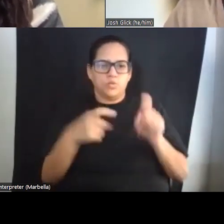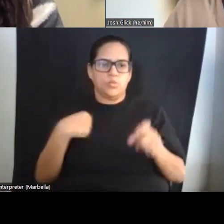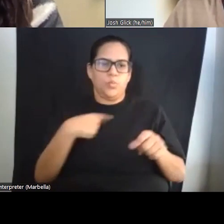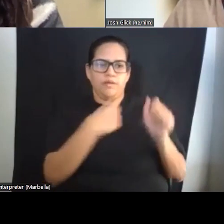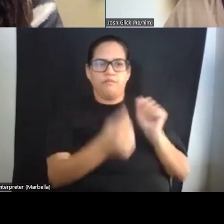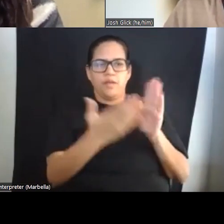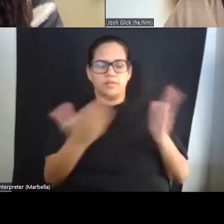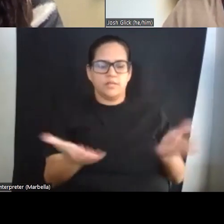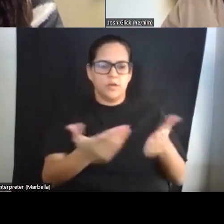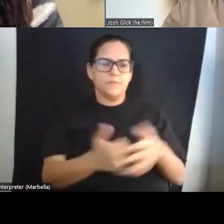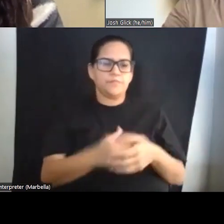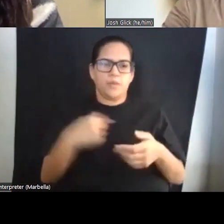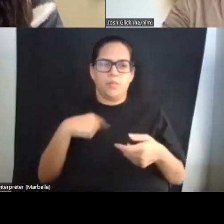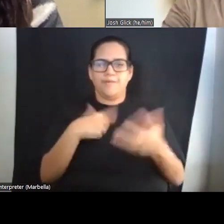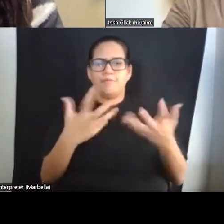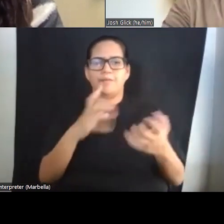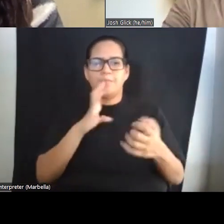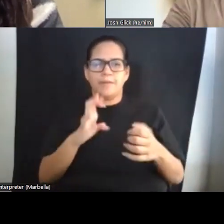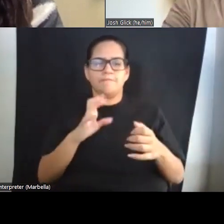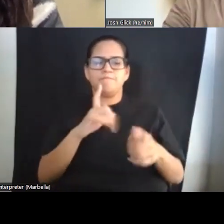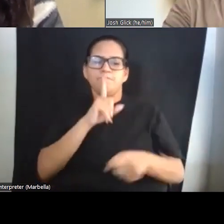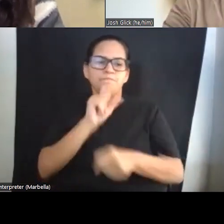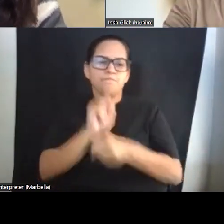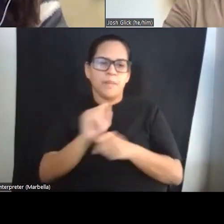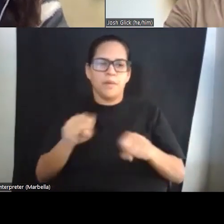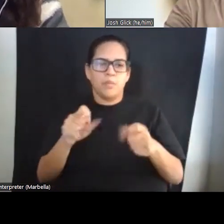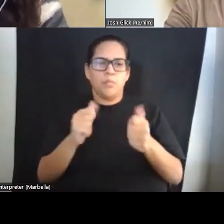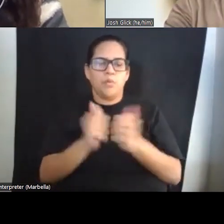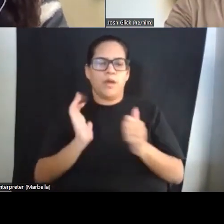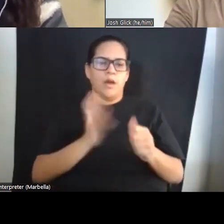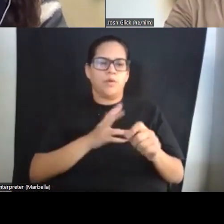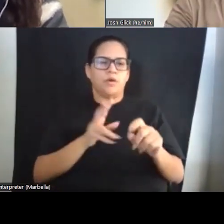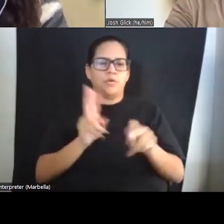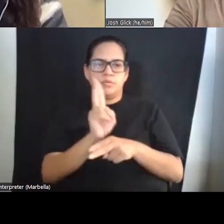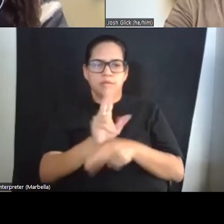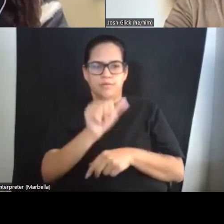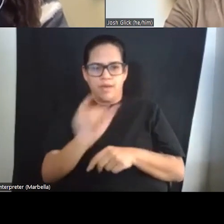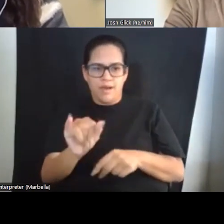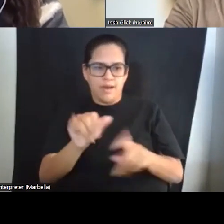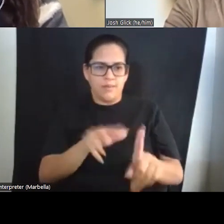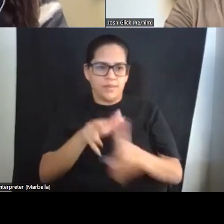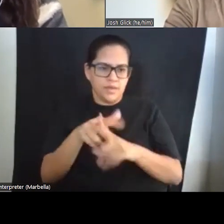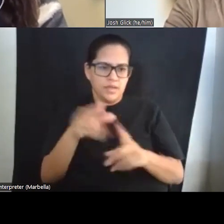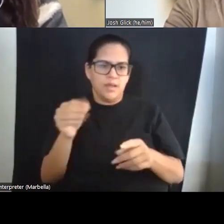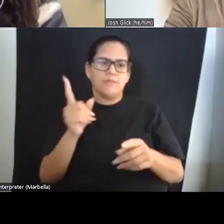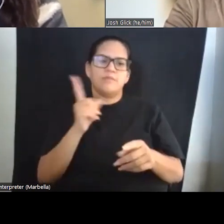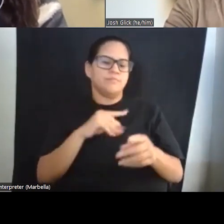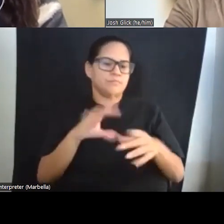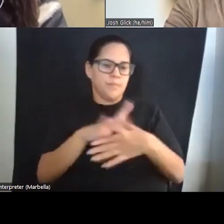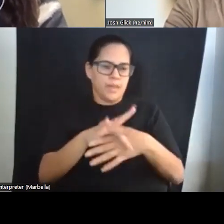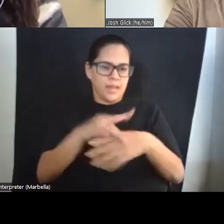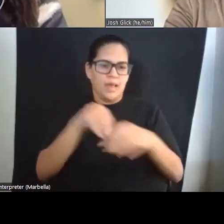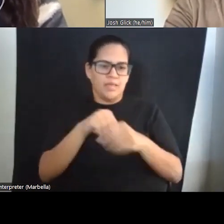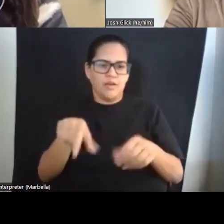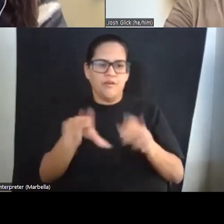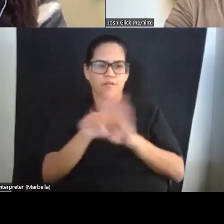here. And we wanted to be as candid as possible about our uses of and applications of AI and synthetic media within the film. But you also